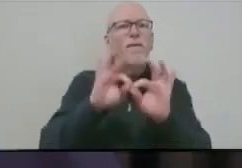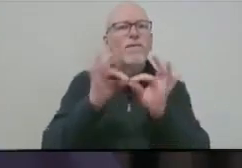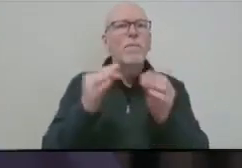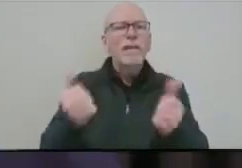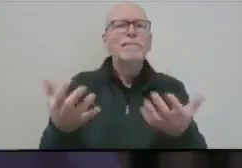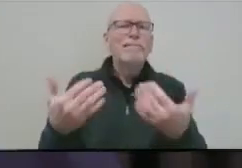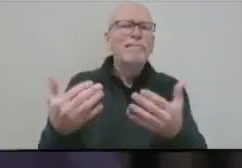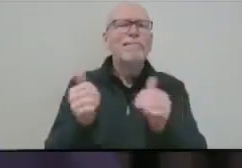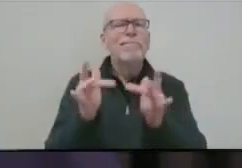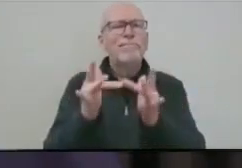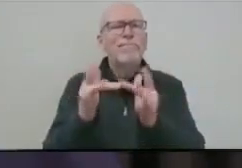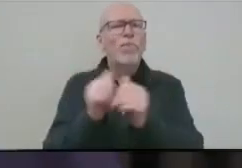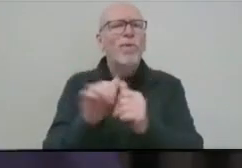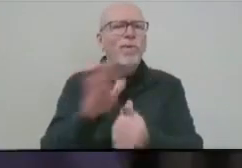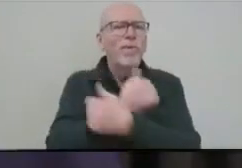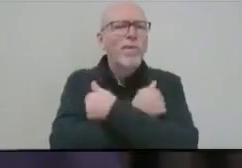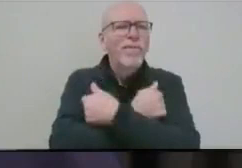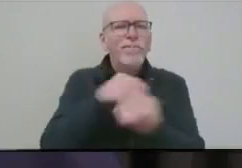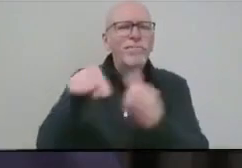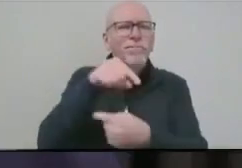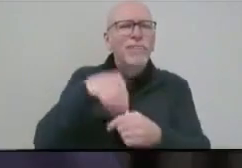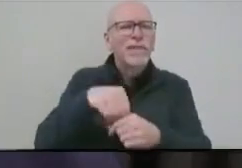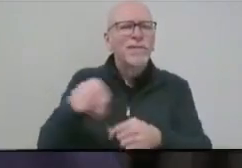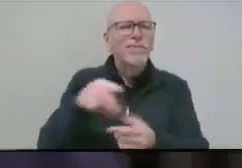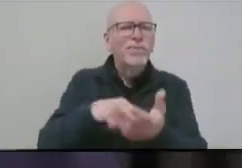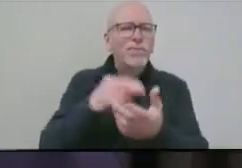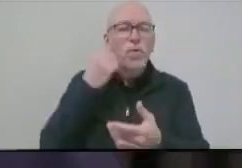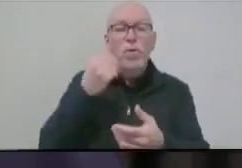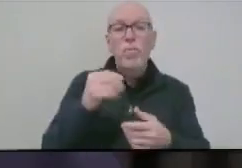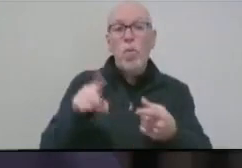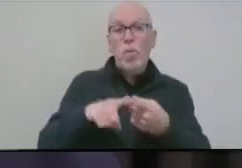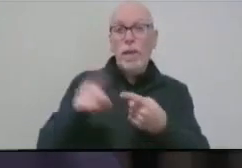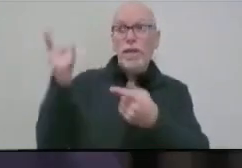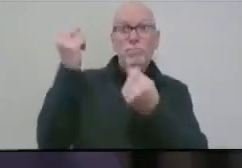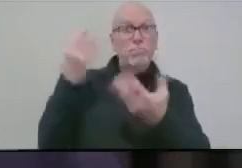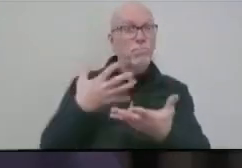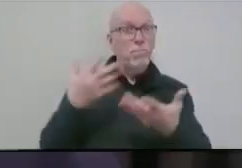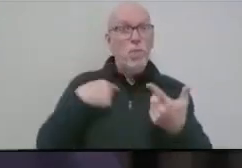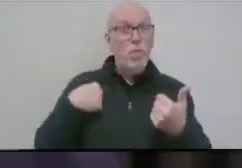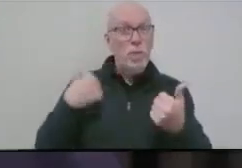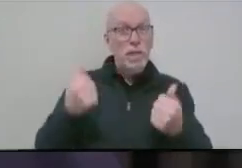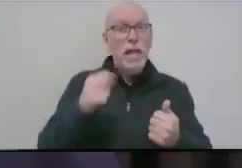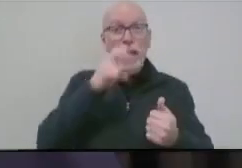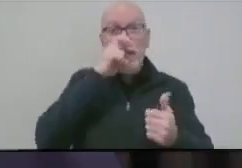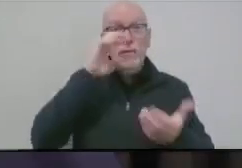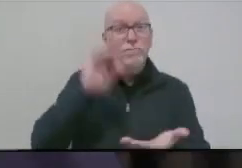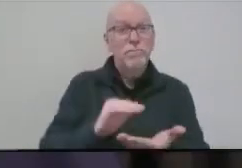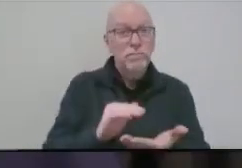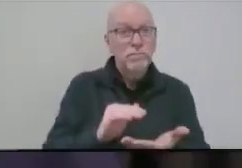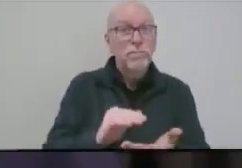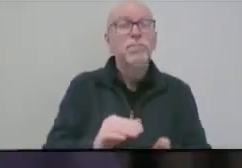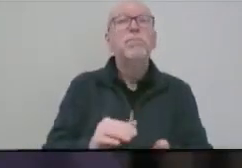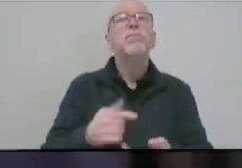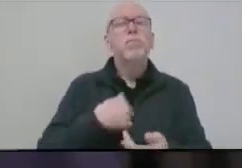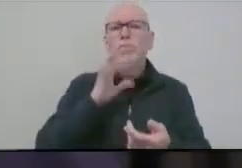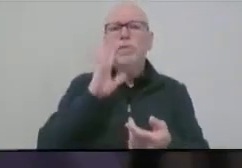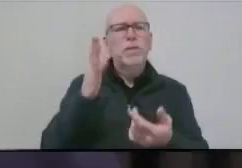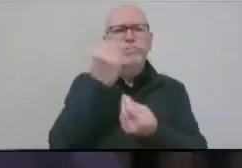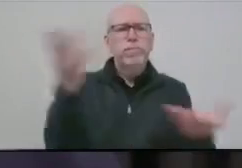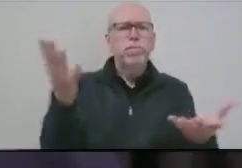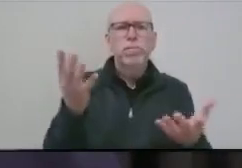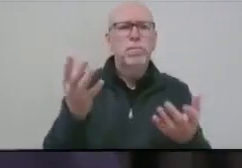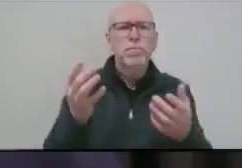their loved ones in facilities as fast as possible. As soon as we know that we can loosen that, we will come out with recommendations and